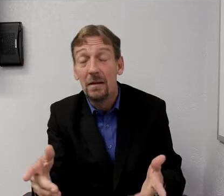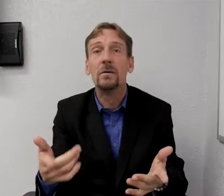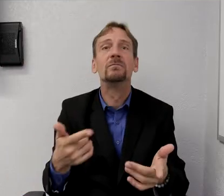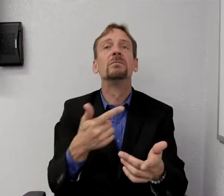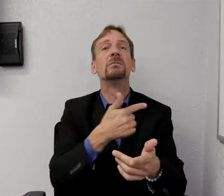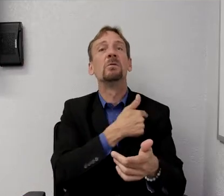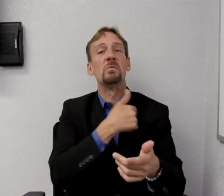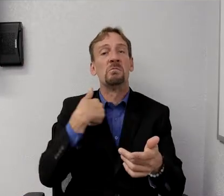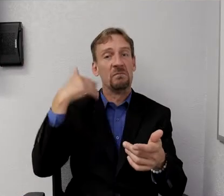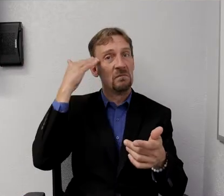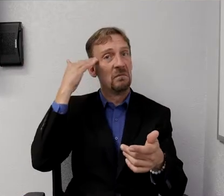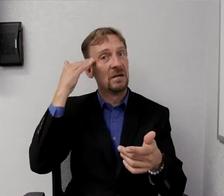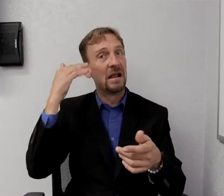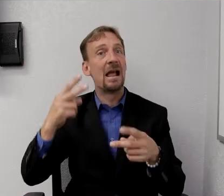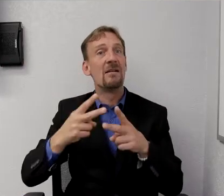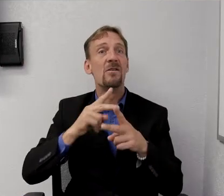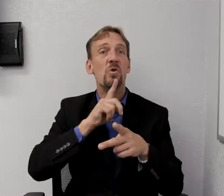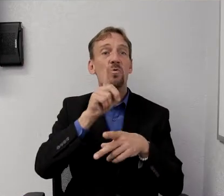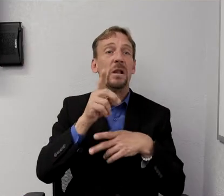highly reputed, highly